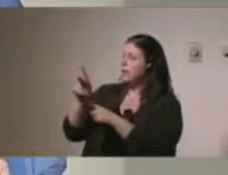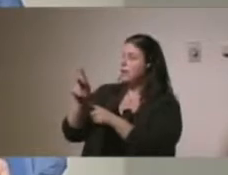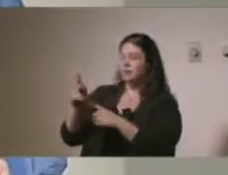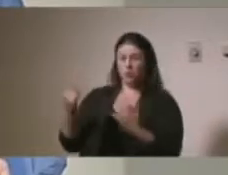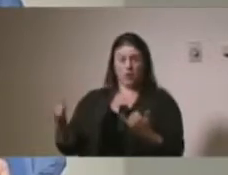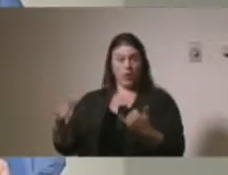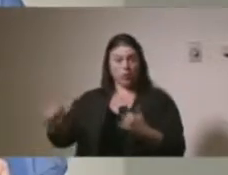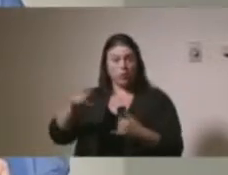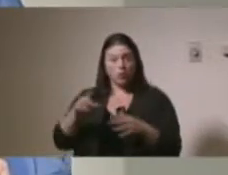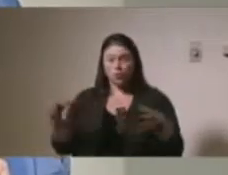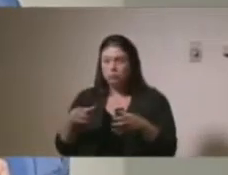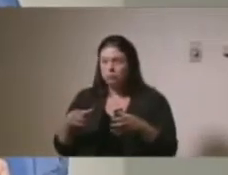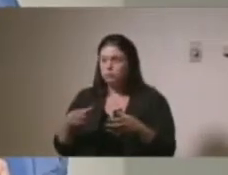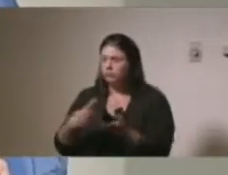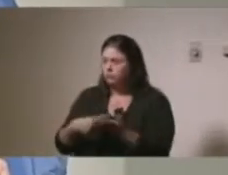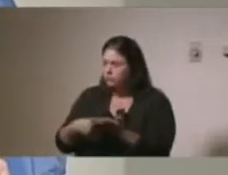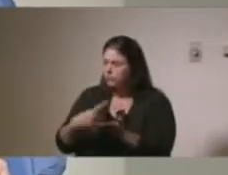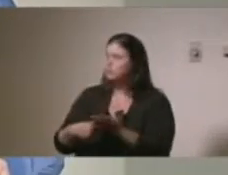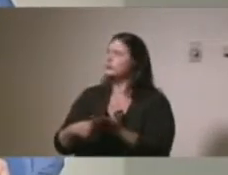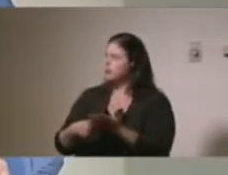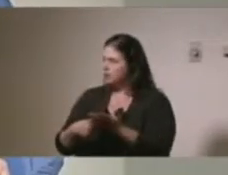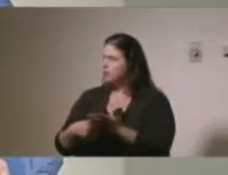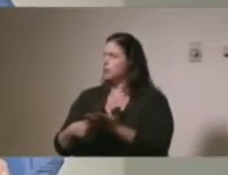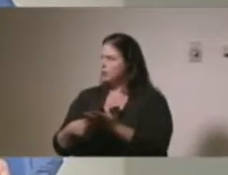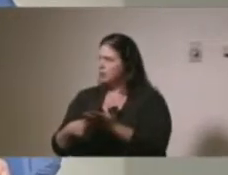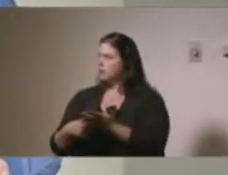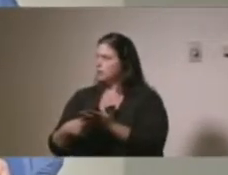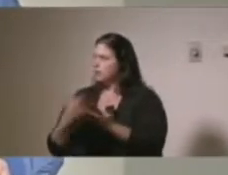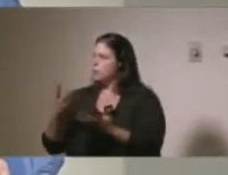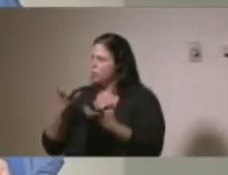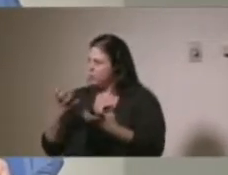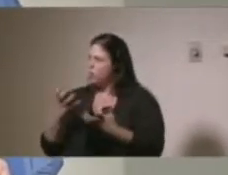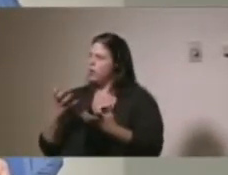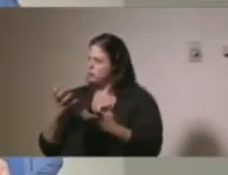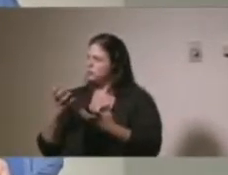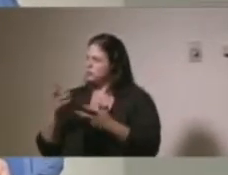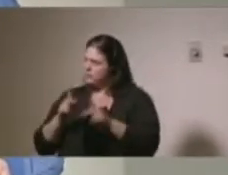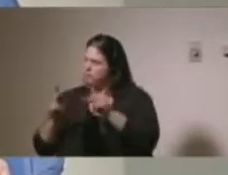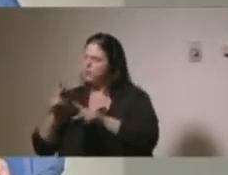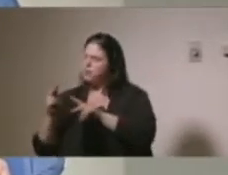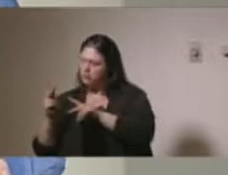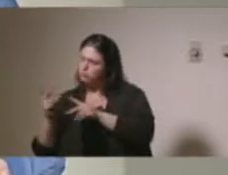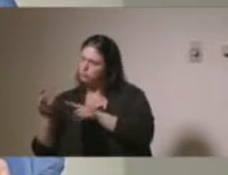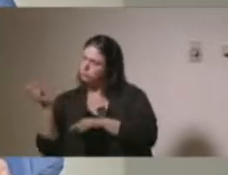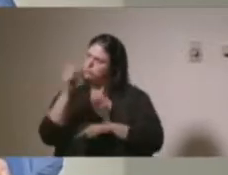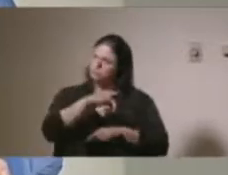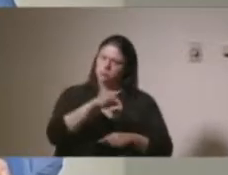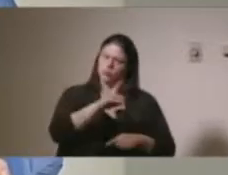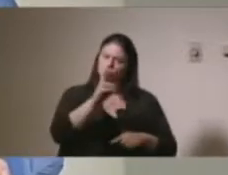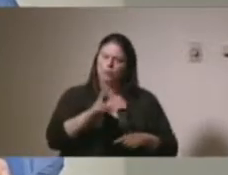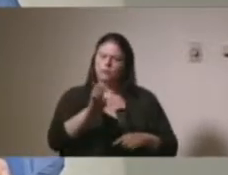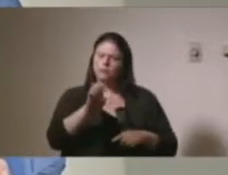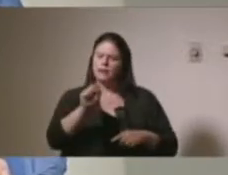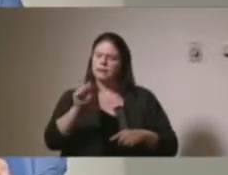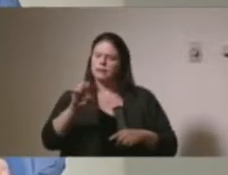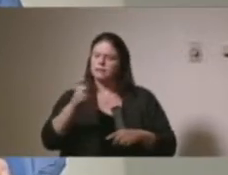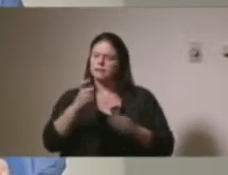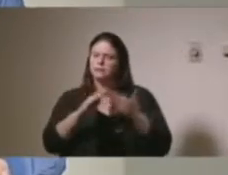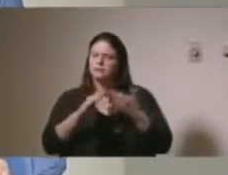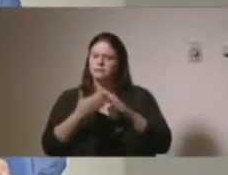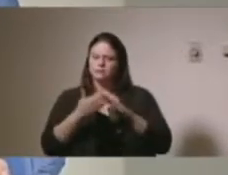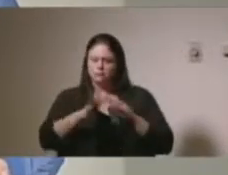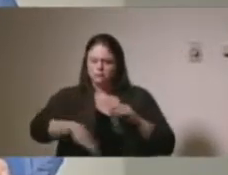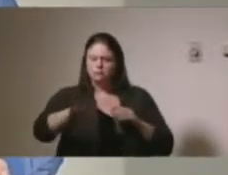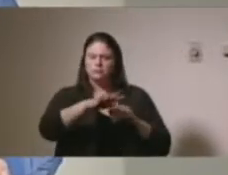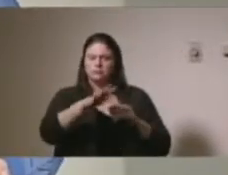weekend, we want to bring people into Windsor-Essex County so that they can begin to start to understand what are some of the alternatives. It's one thing to